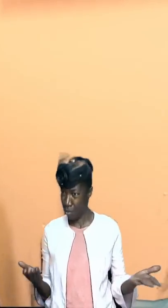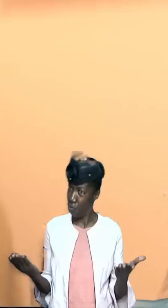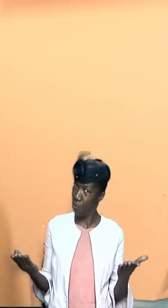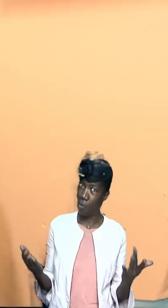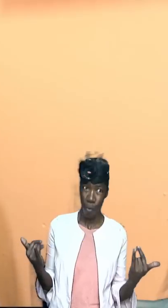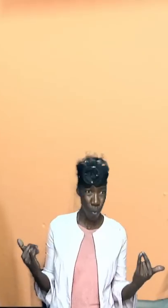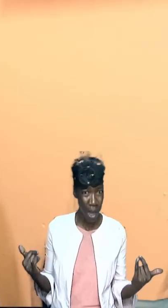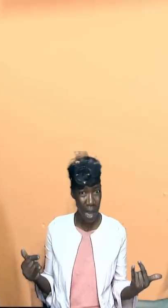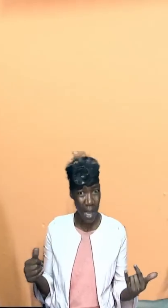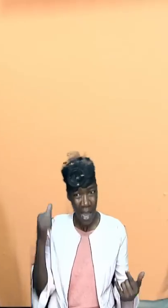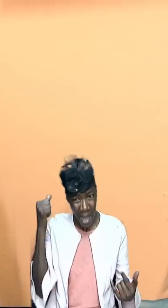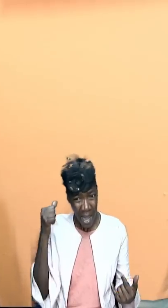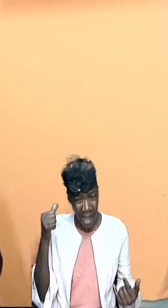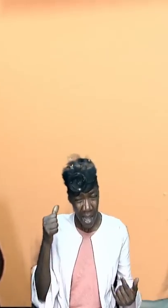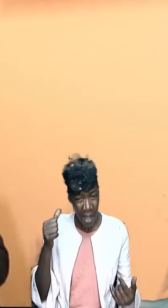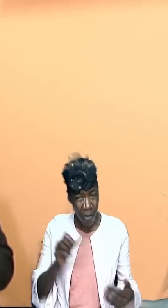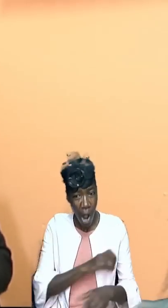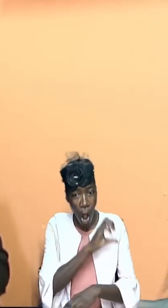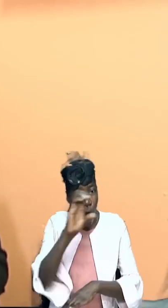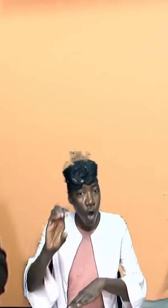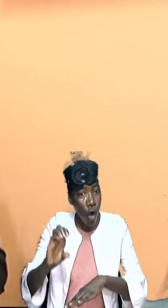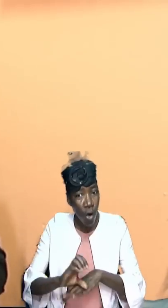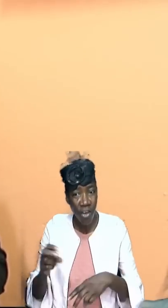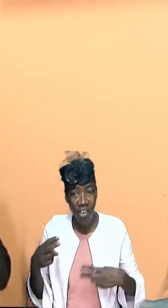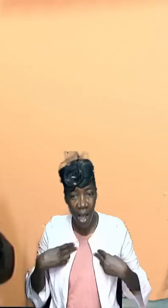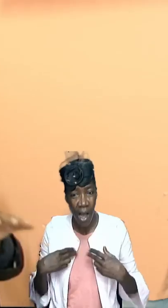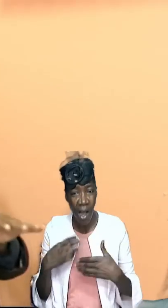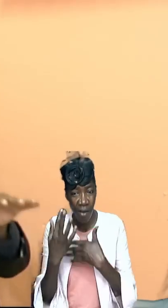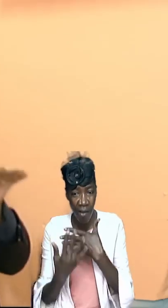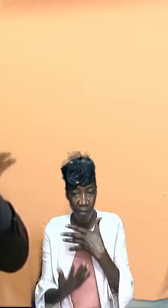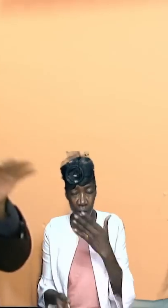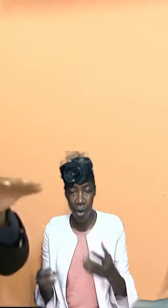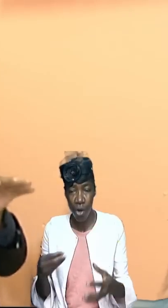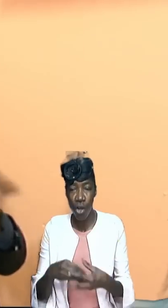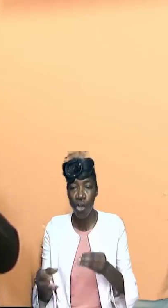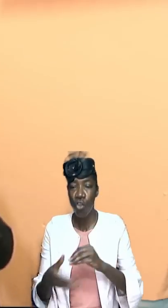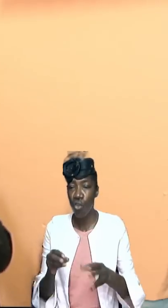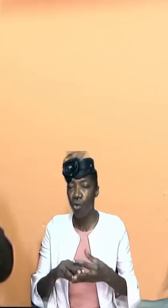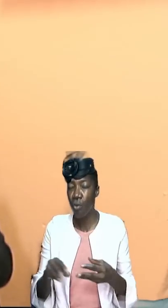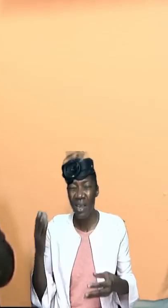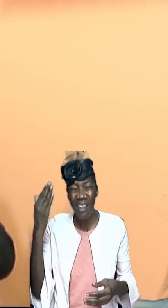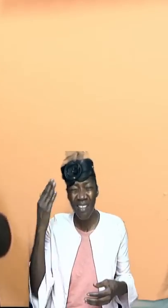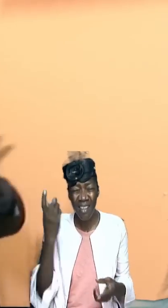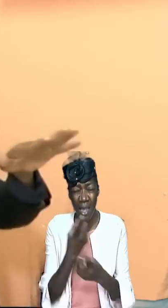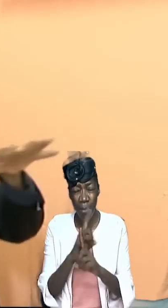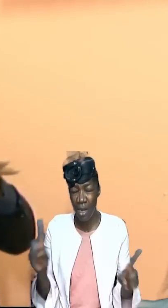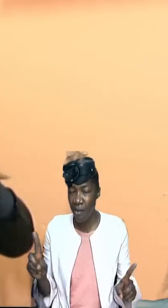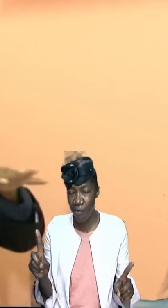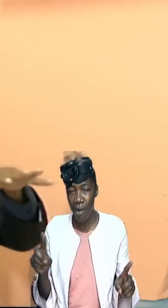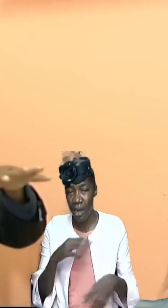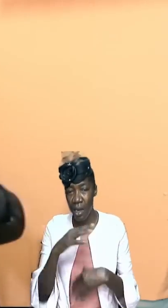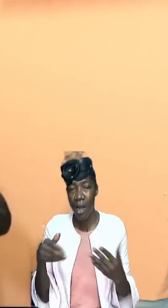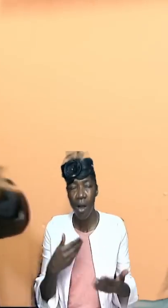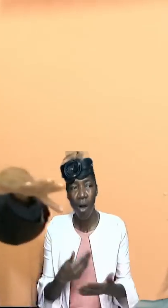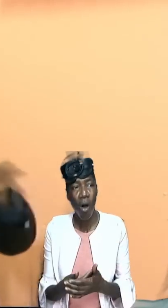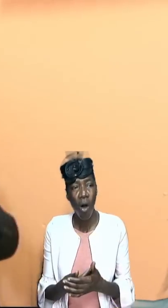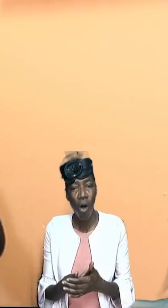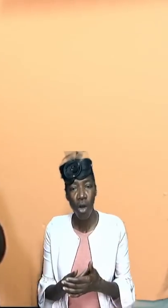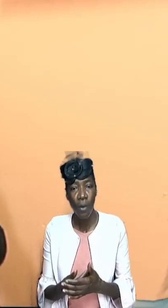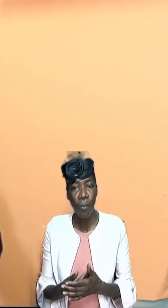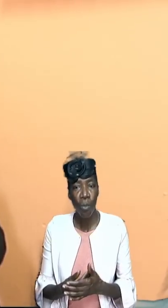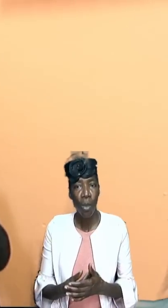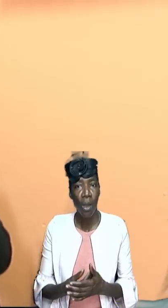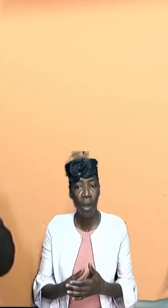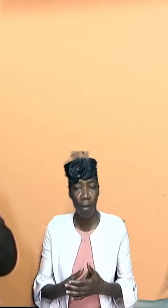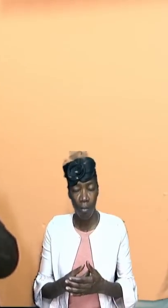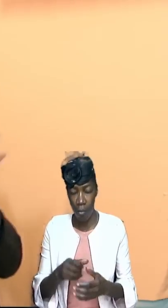every culture have a flood story? It seems different. Check it out. All the cultures that we know across, check it out.